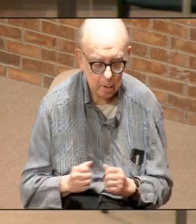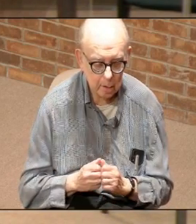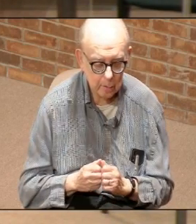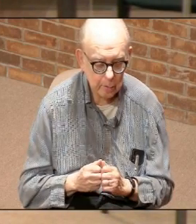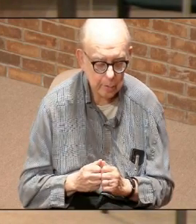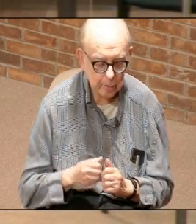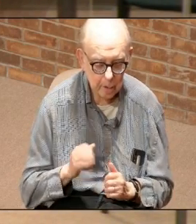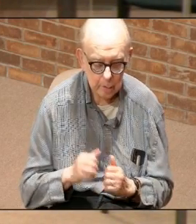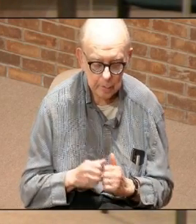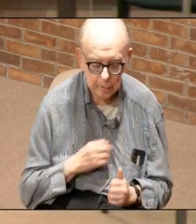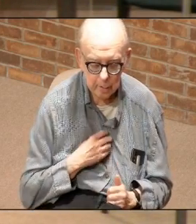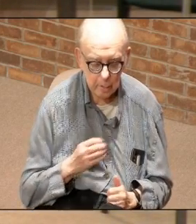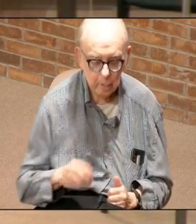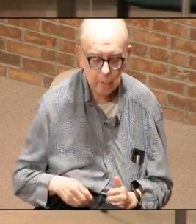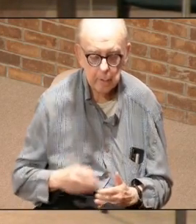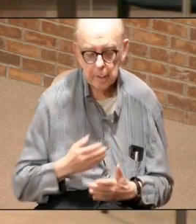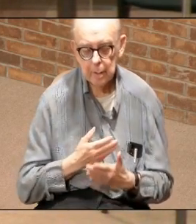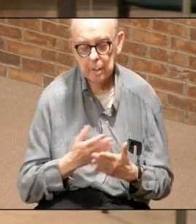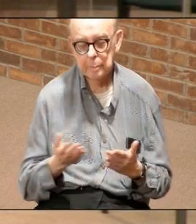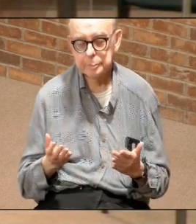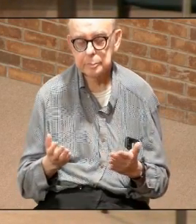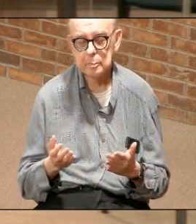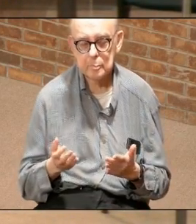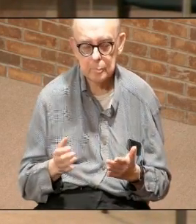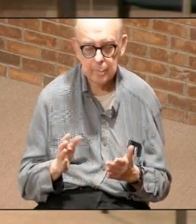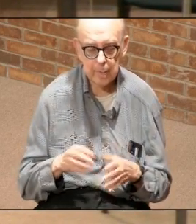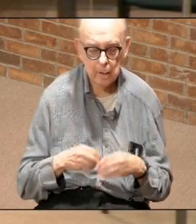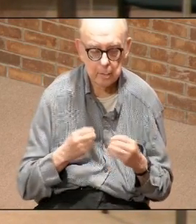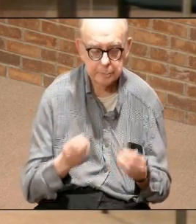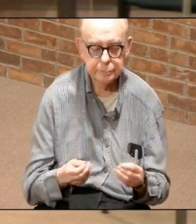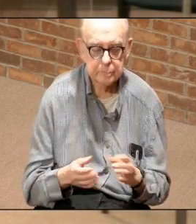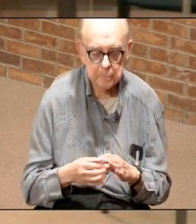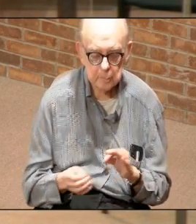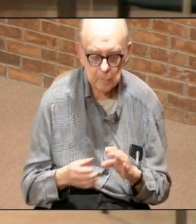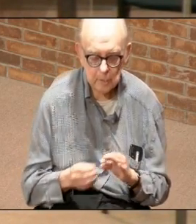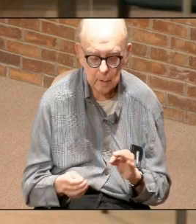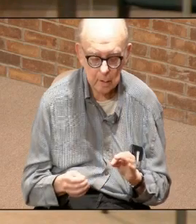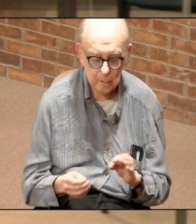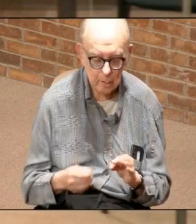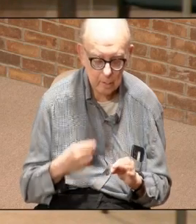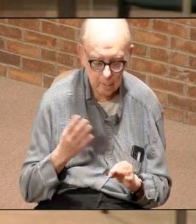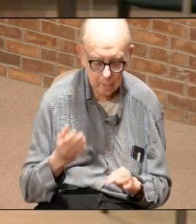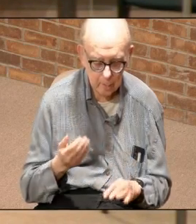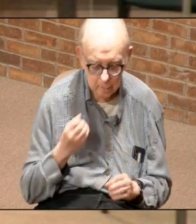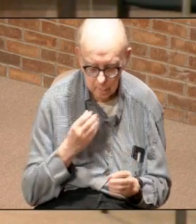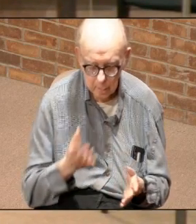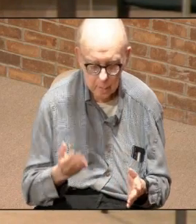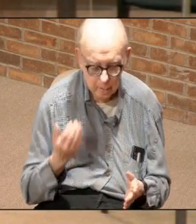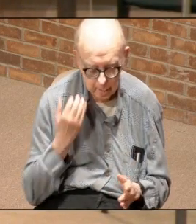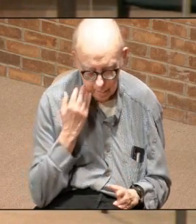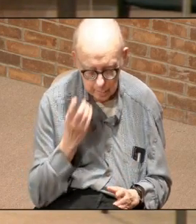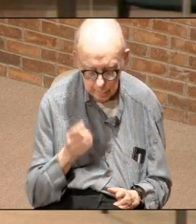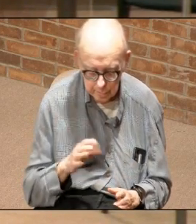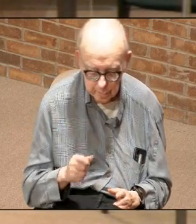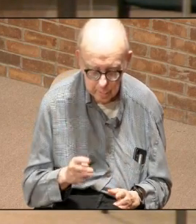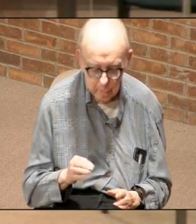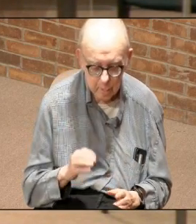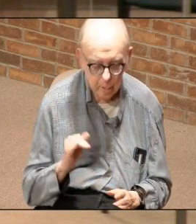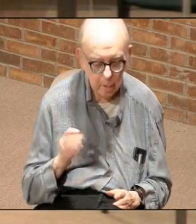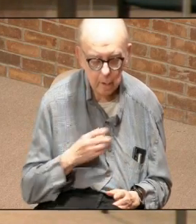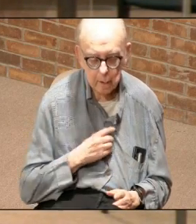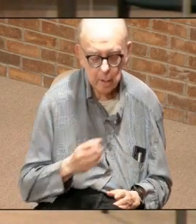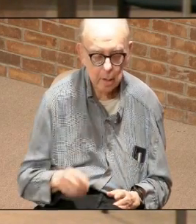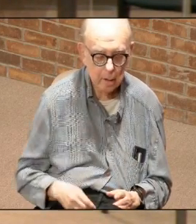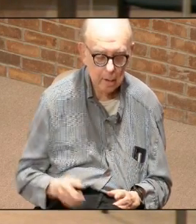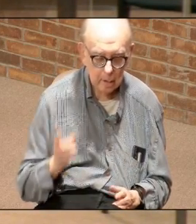David. And the thing of it is, if he gives us these stories to let us know that if I was with Joseph and I was with David, then